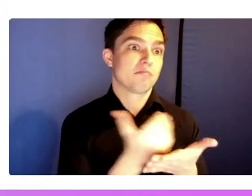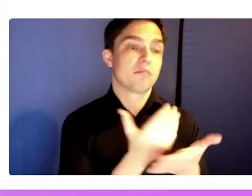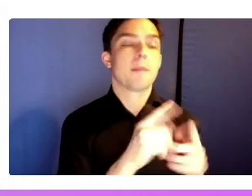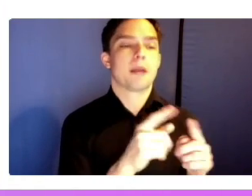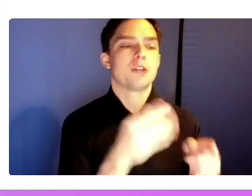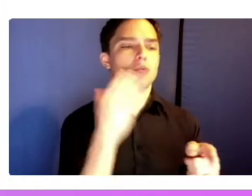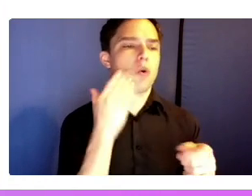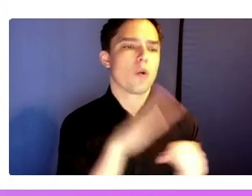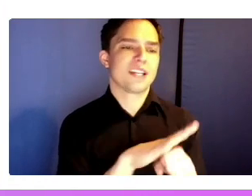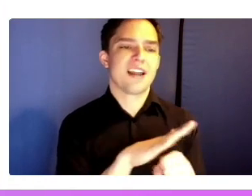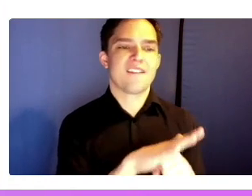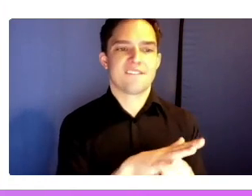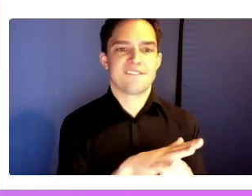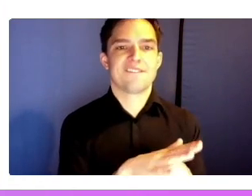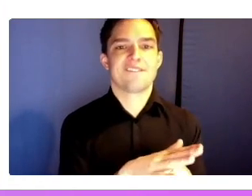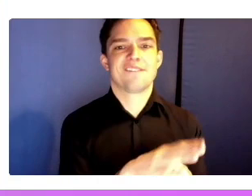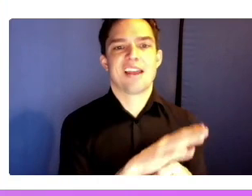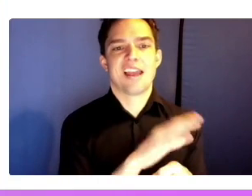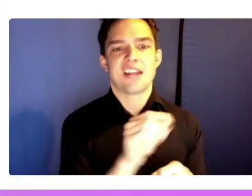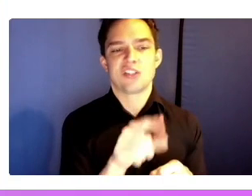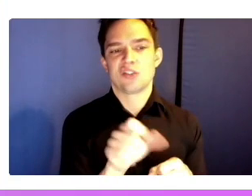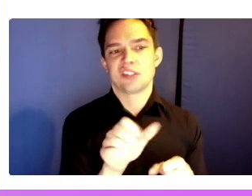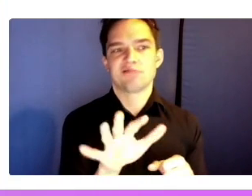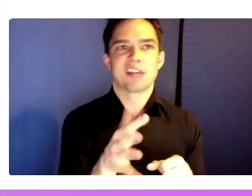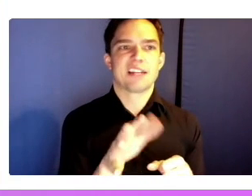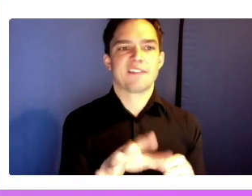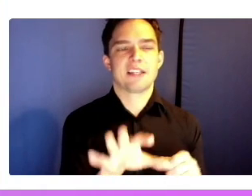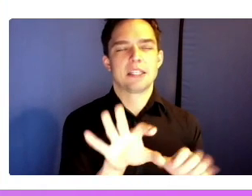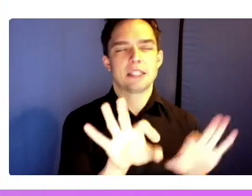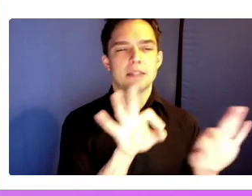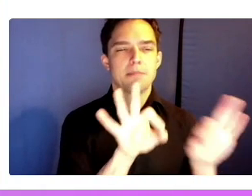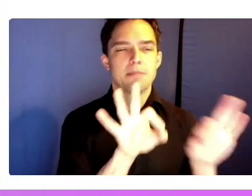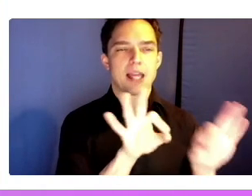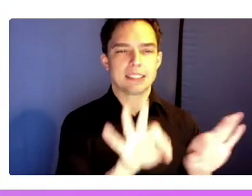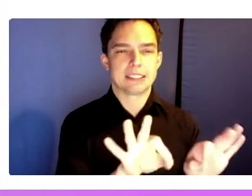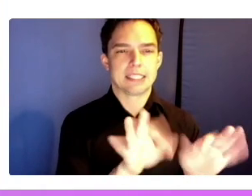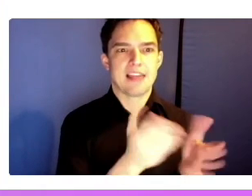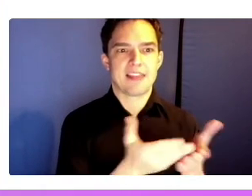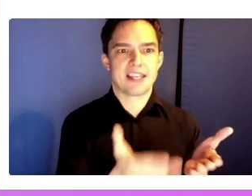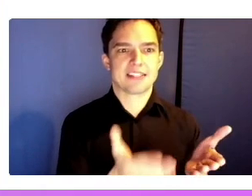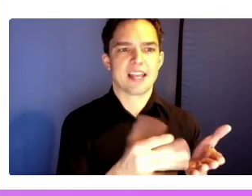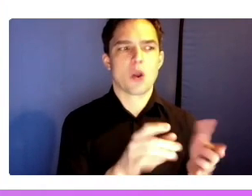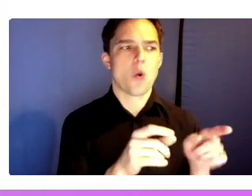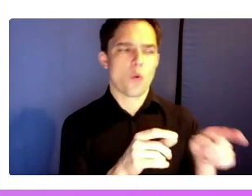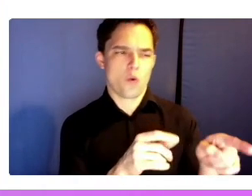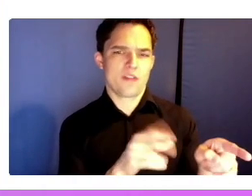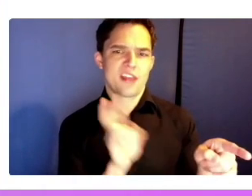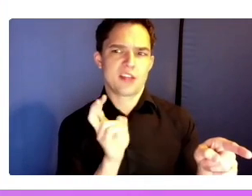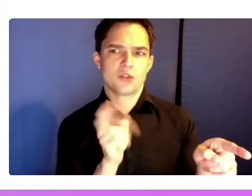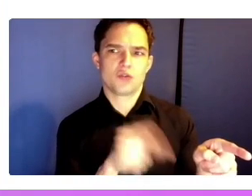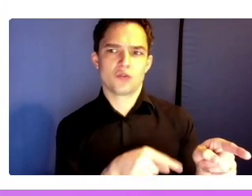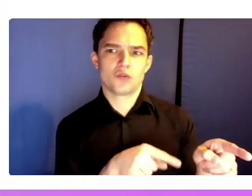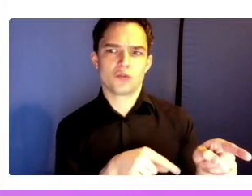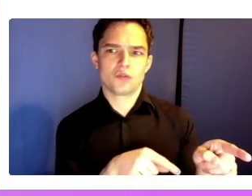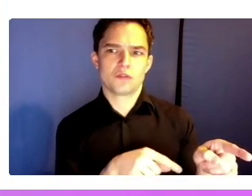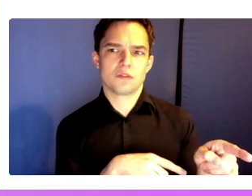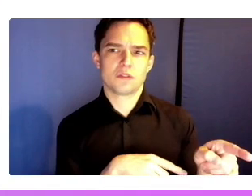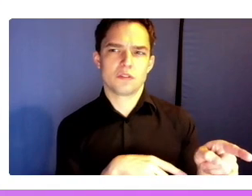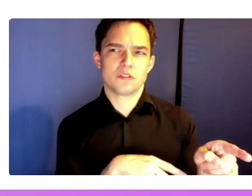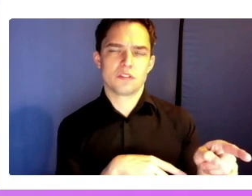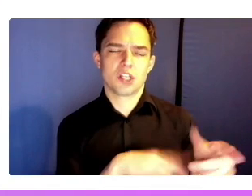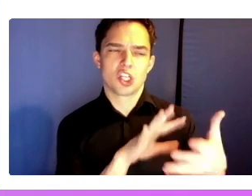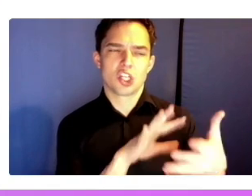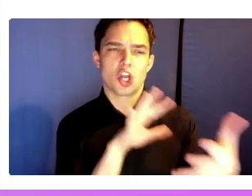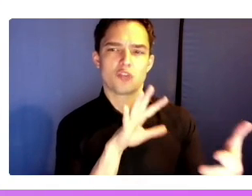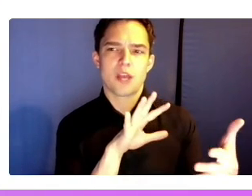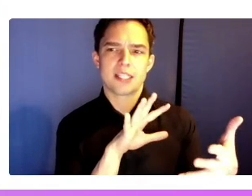know enough and you can kind of spot things. You say, oh, this issue is maybe a contrast